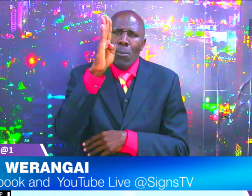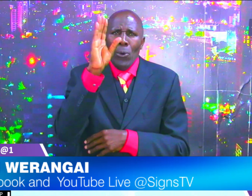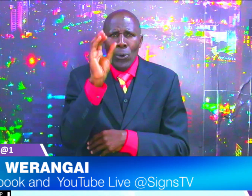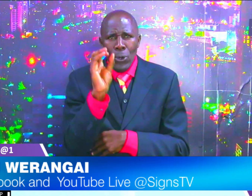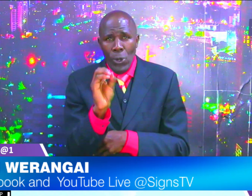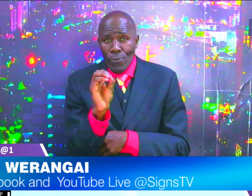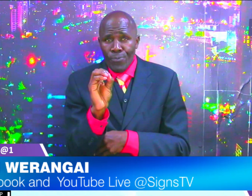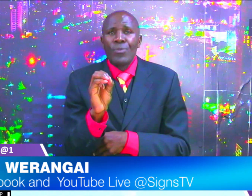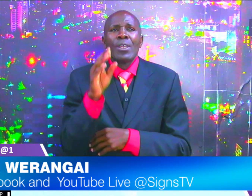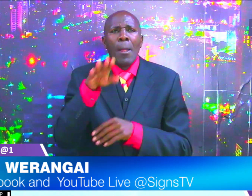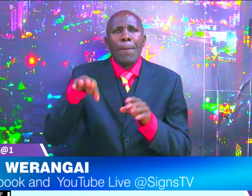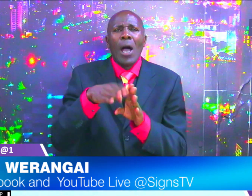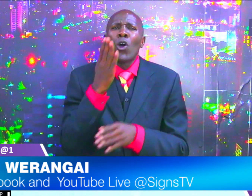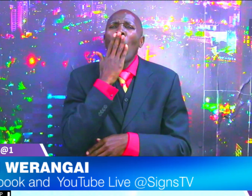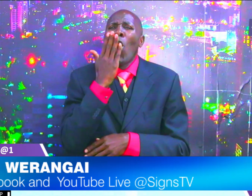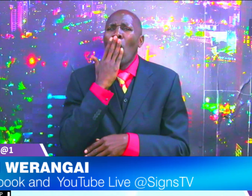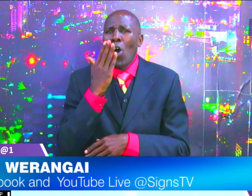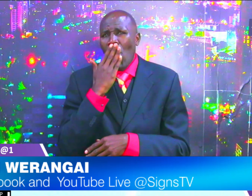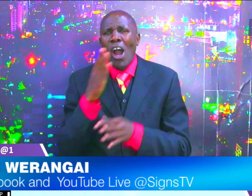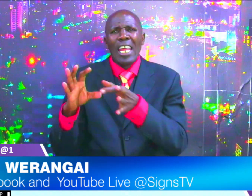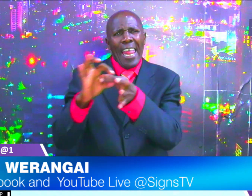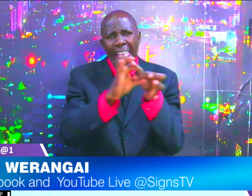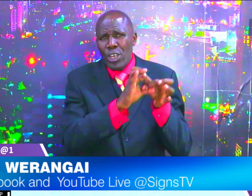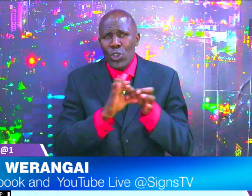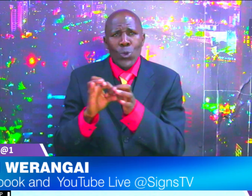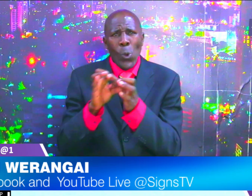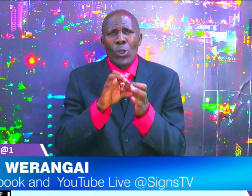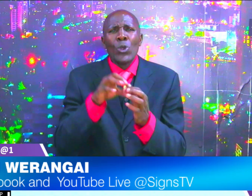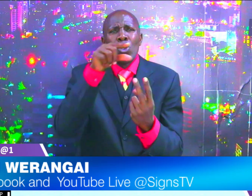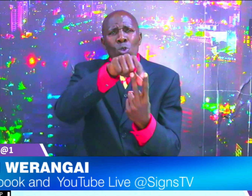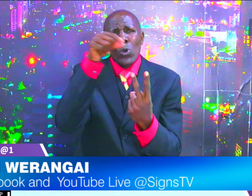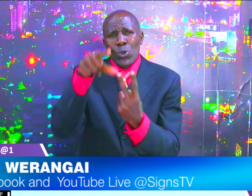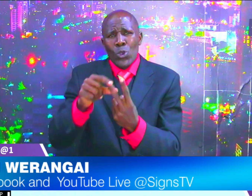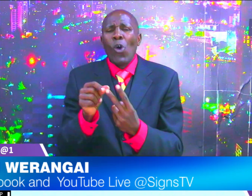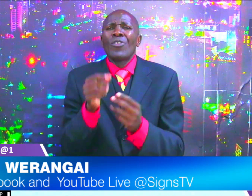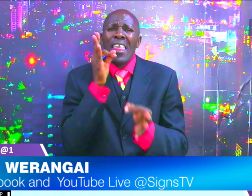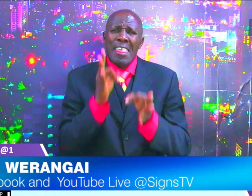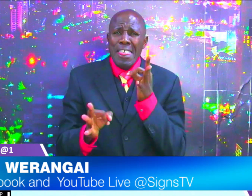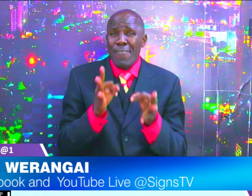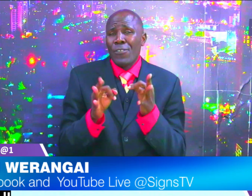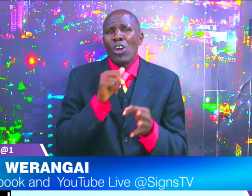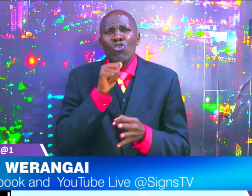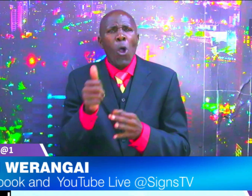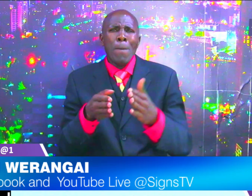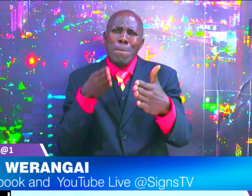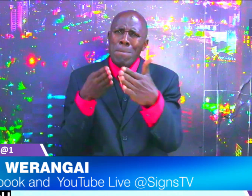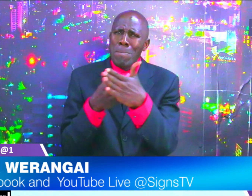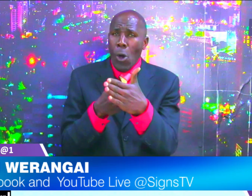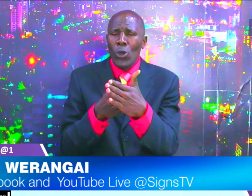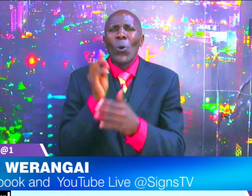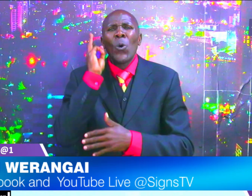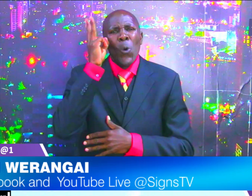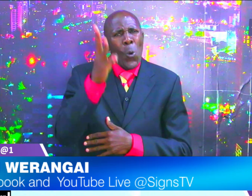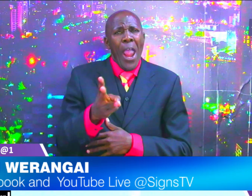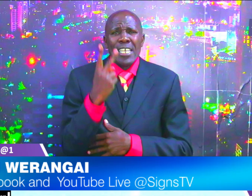Elisha Adhiambo lamented that the cartels in the sector, if not tackled, will see the